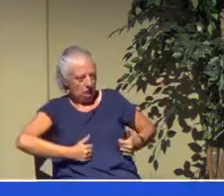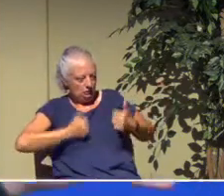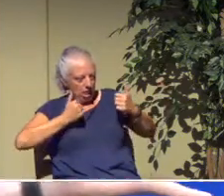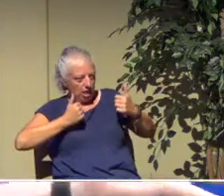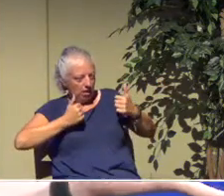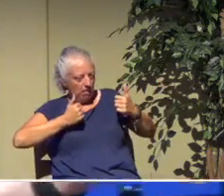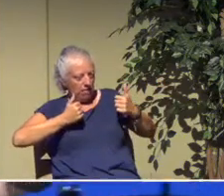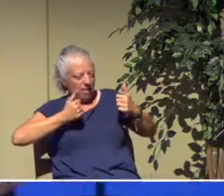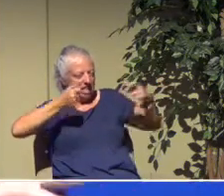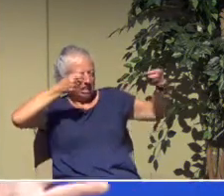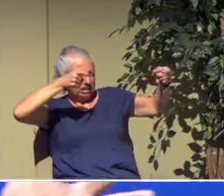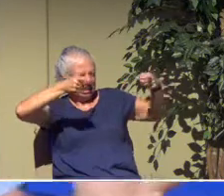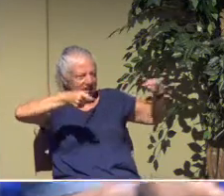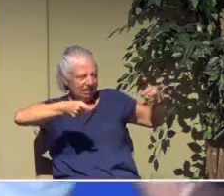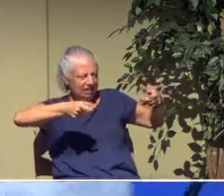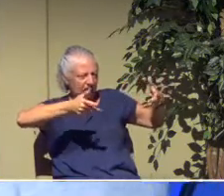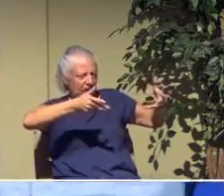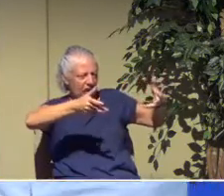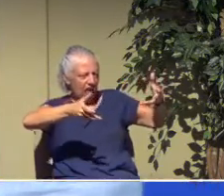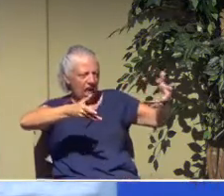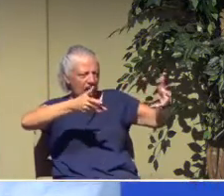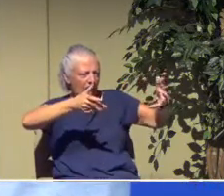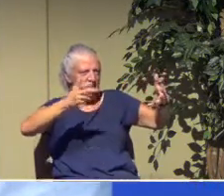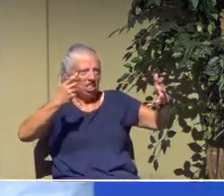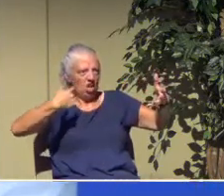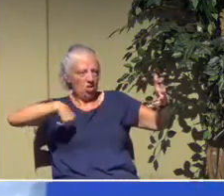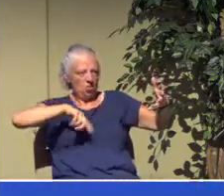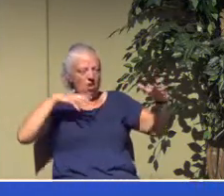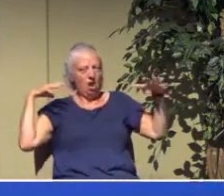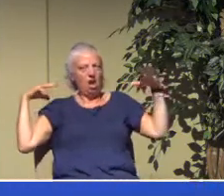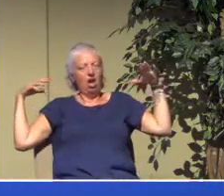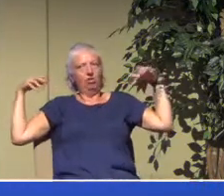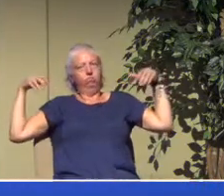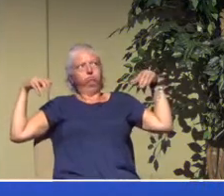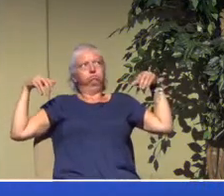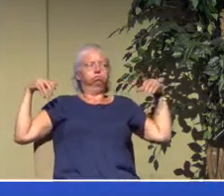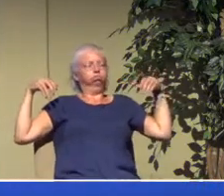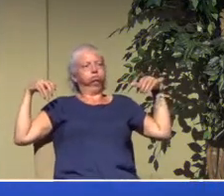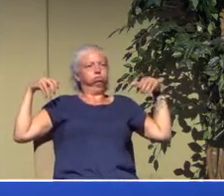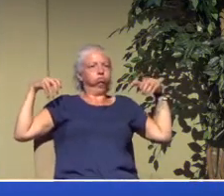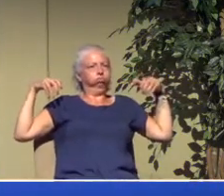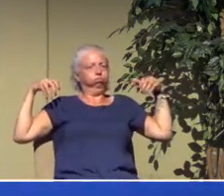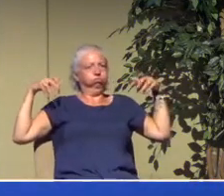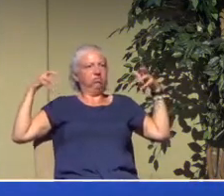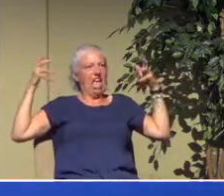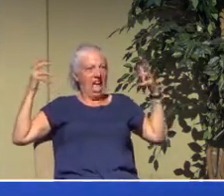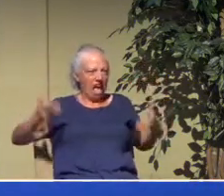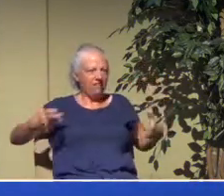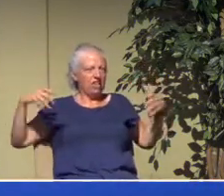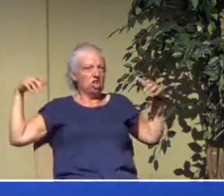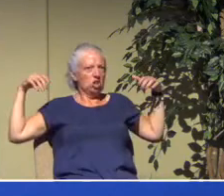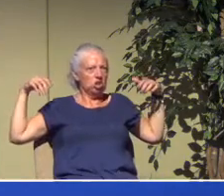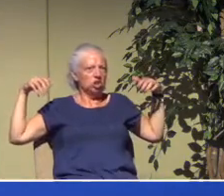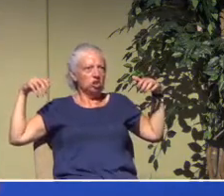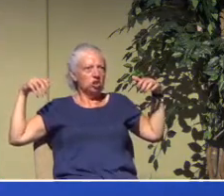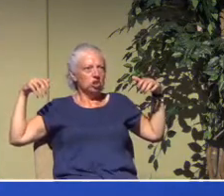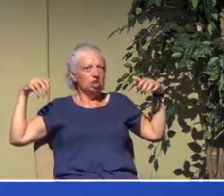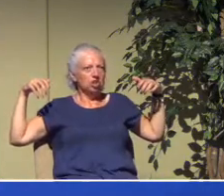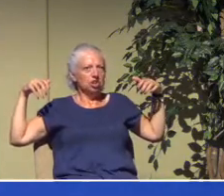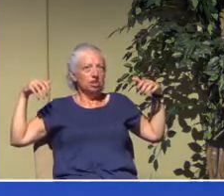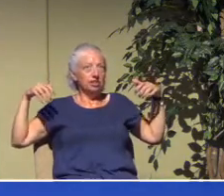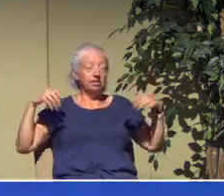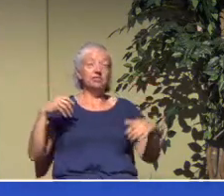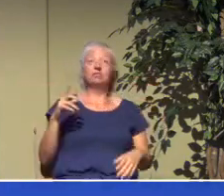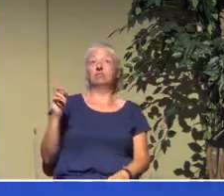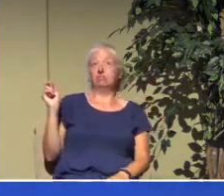the stuff that we take to us, and all of us have this going on. And sometimes, and now I want to see that picture